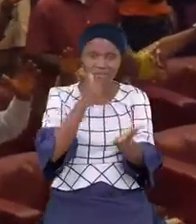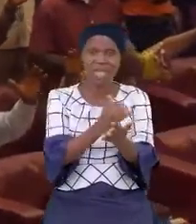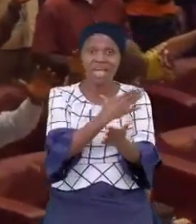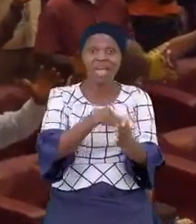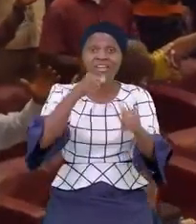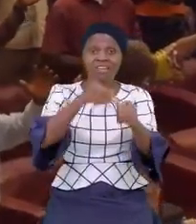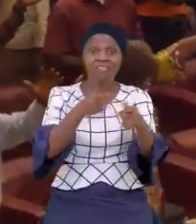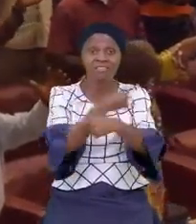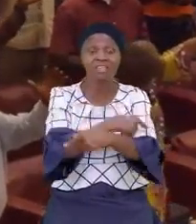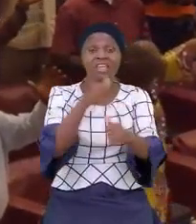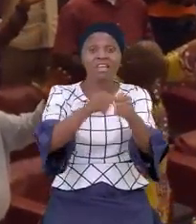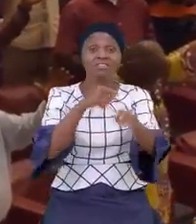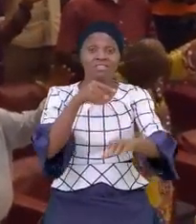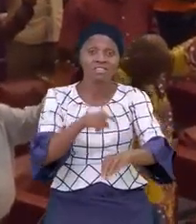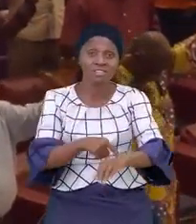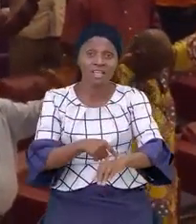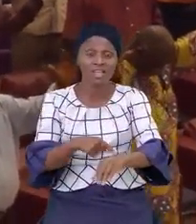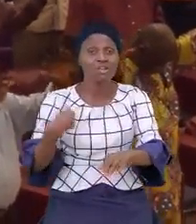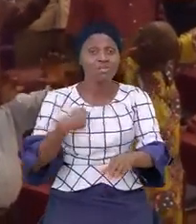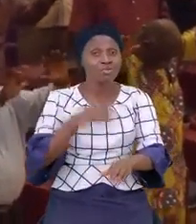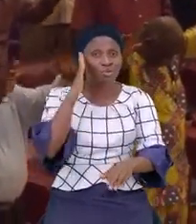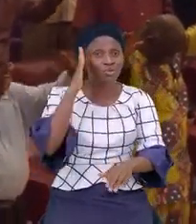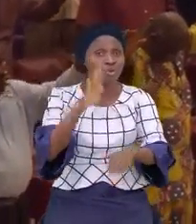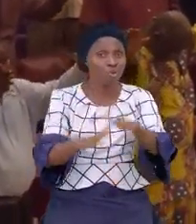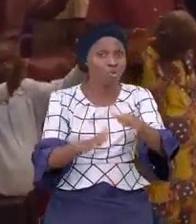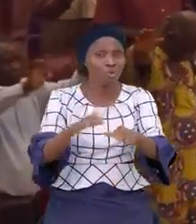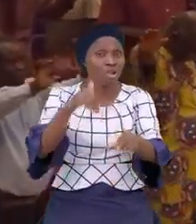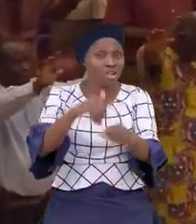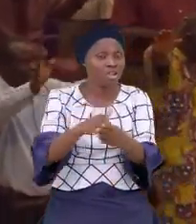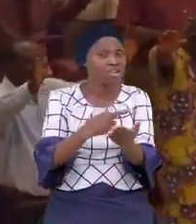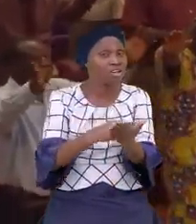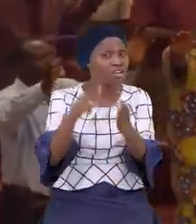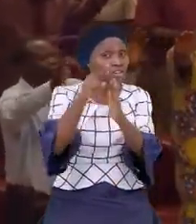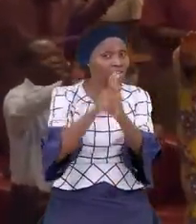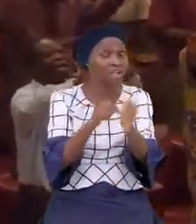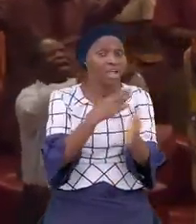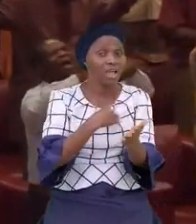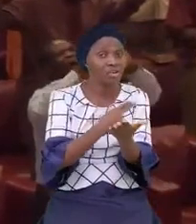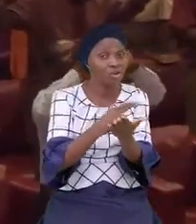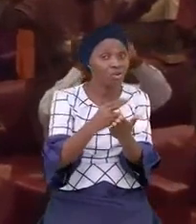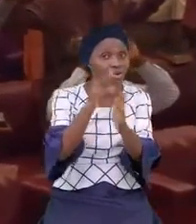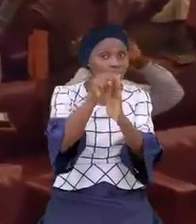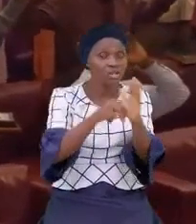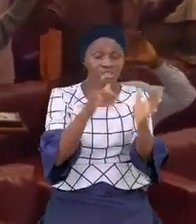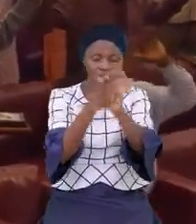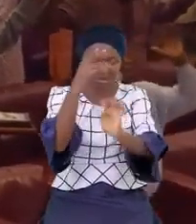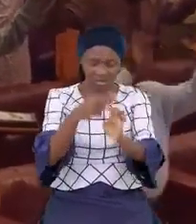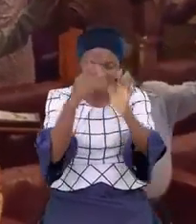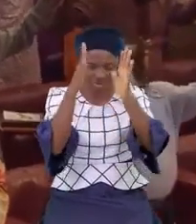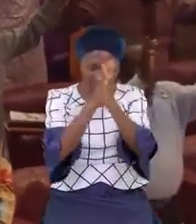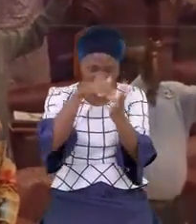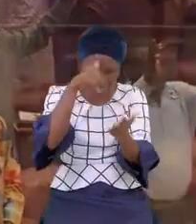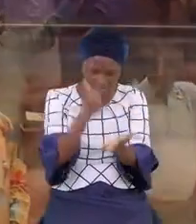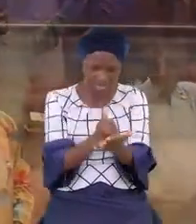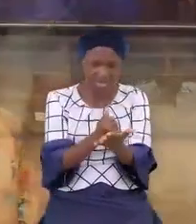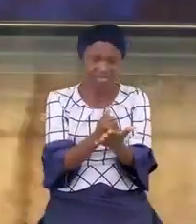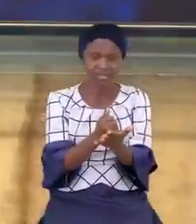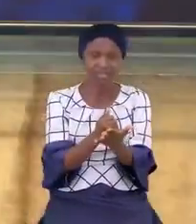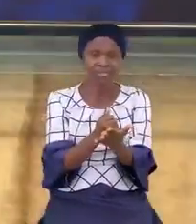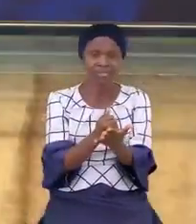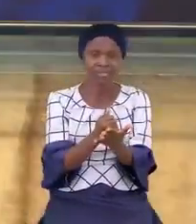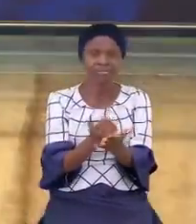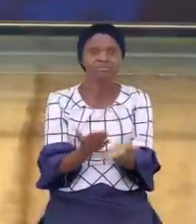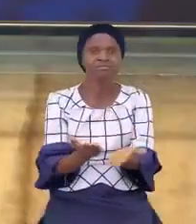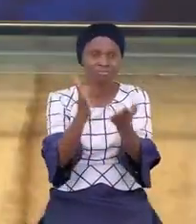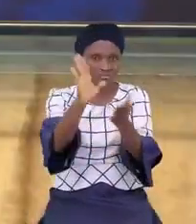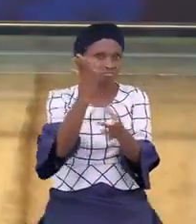and every moment we'll walk in righteousness and holiness in Jesus' name.